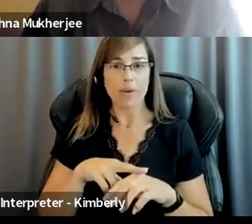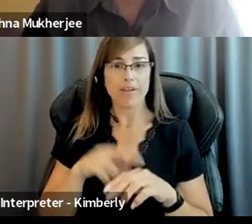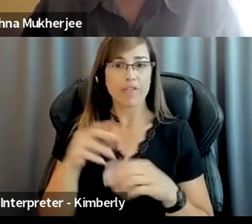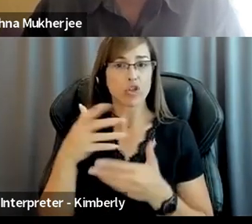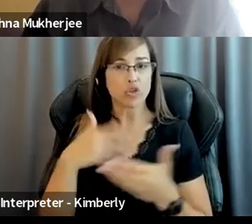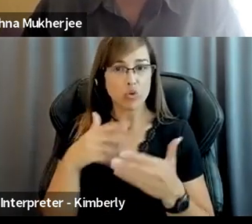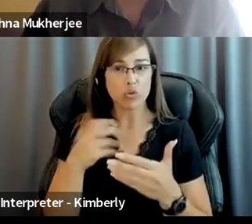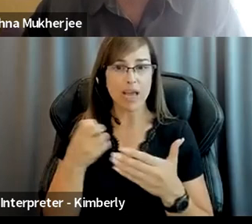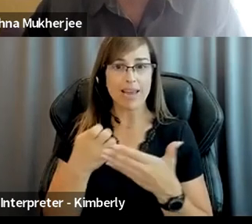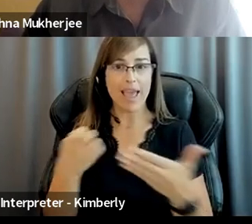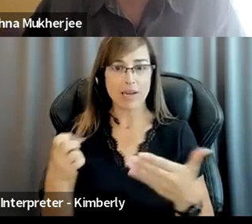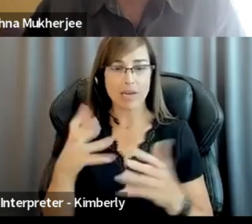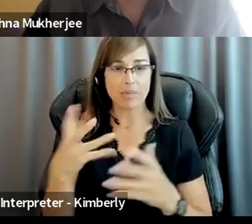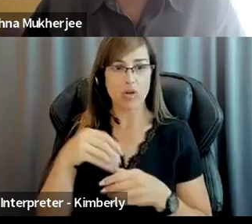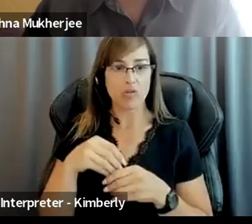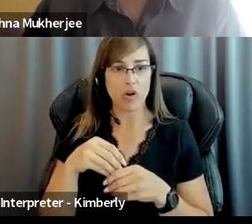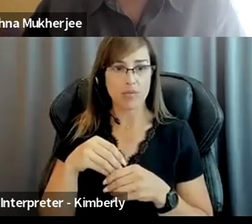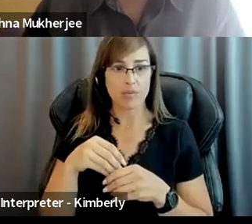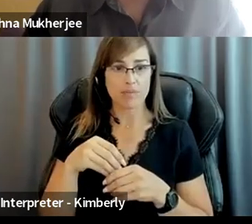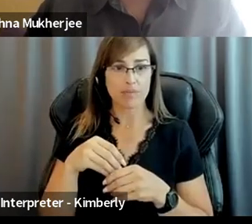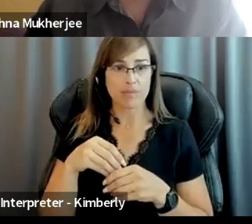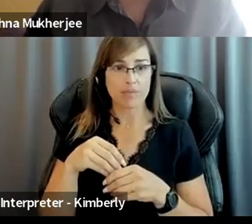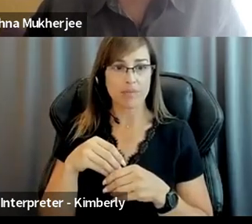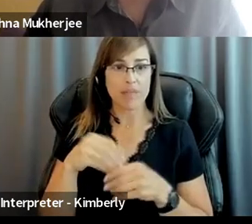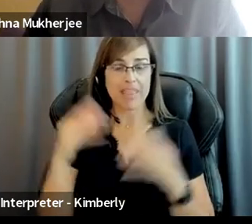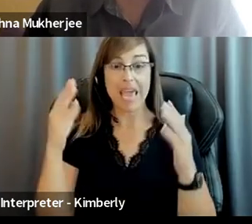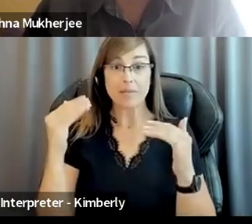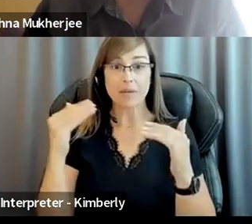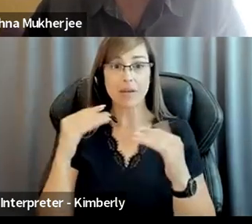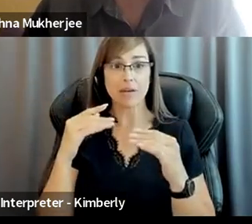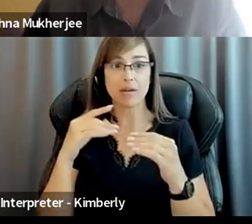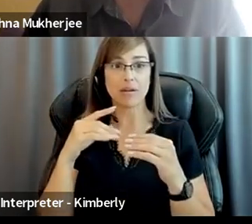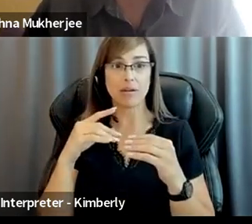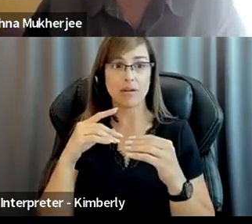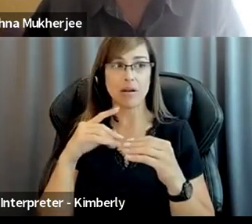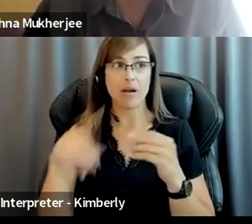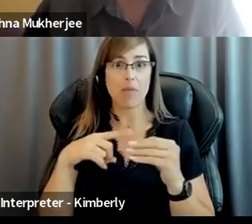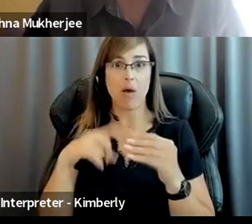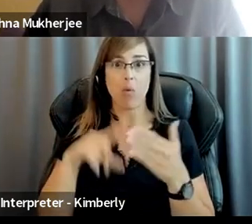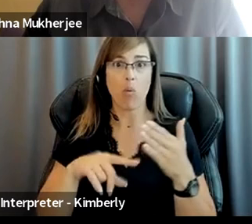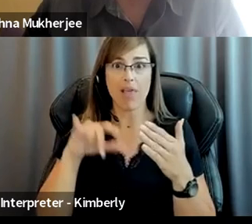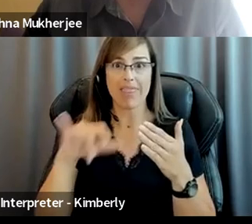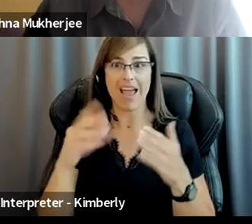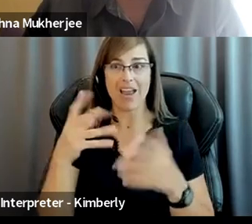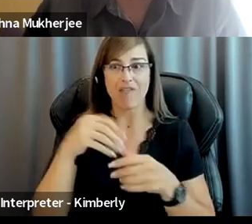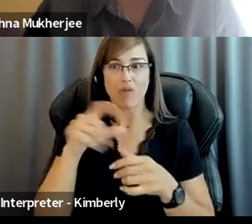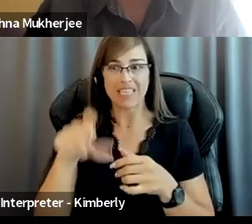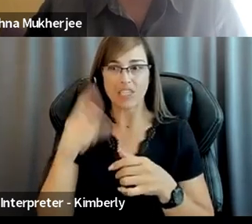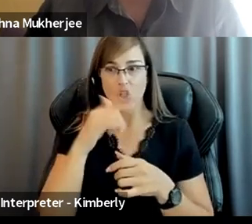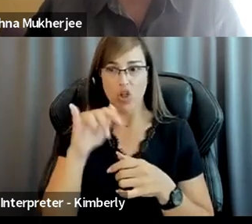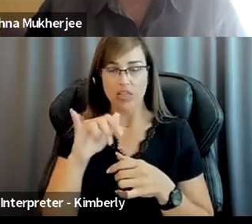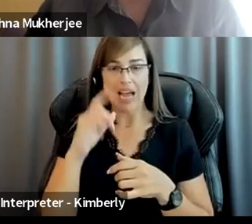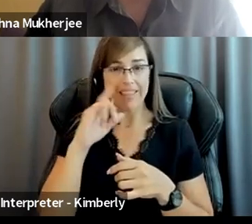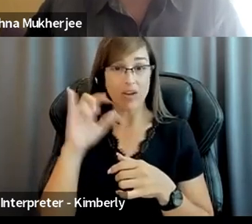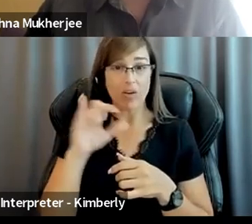social and economic involvement, the expectations around what that involvement needs to look like. And I think there's also this